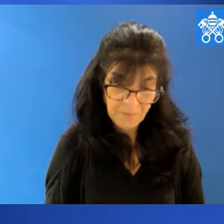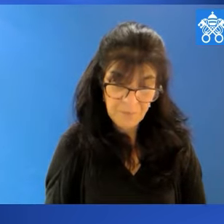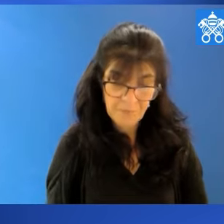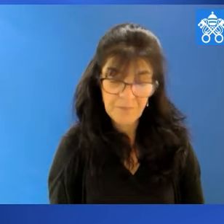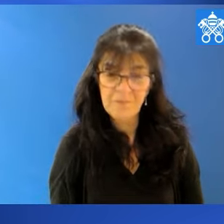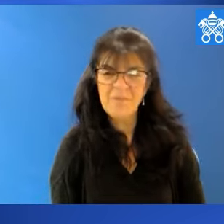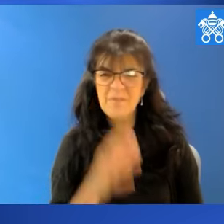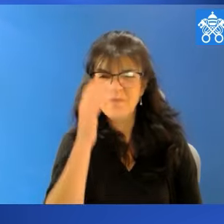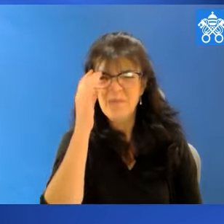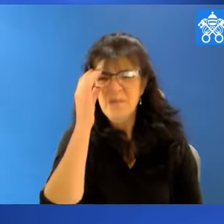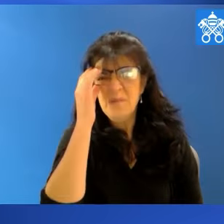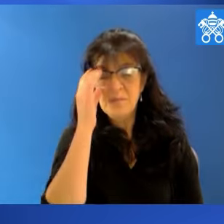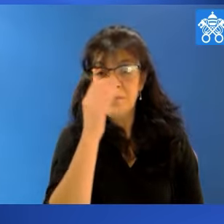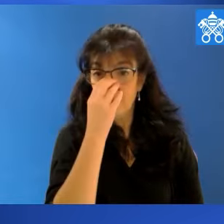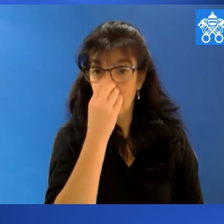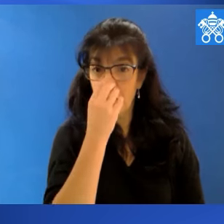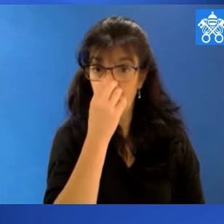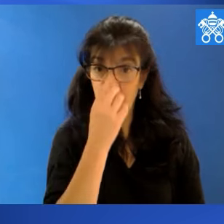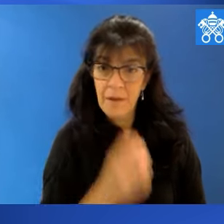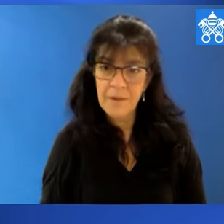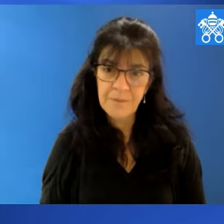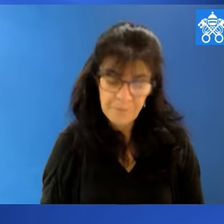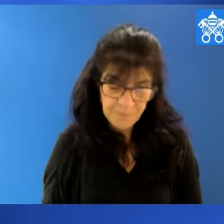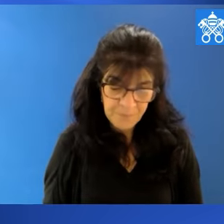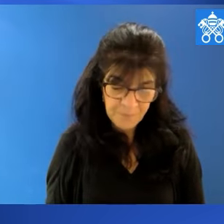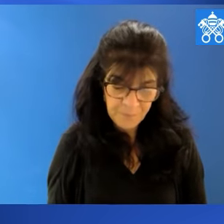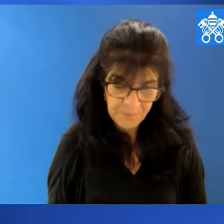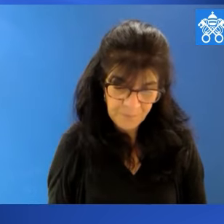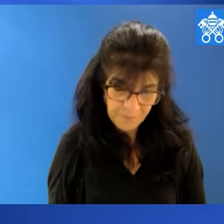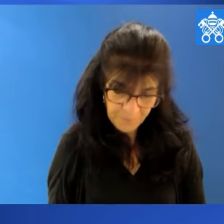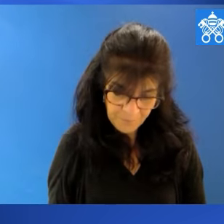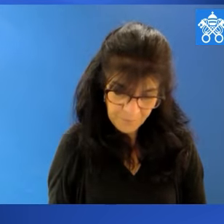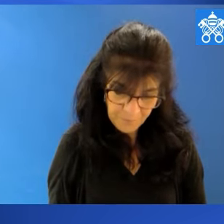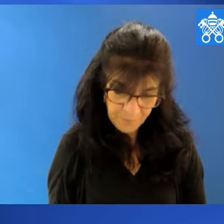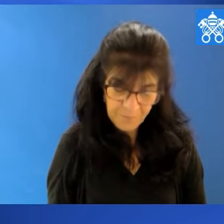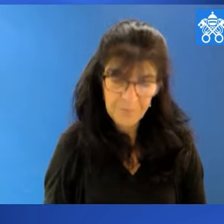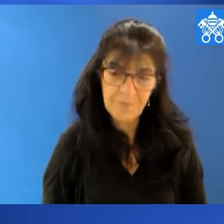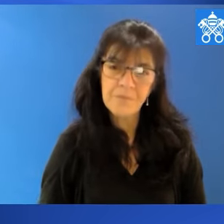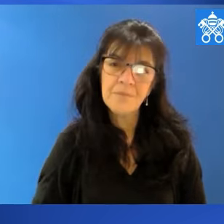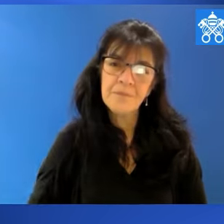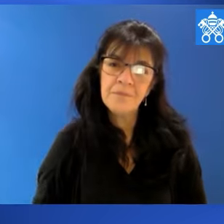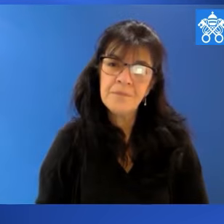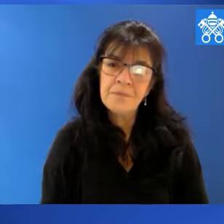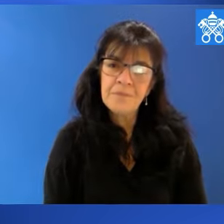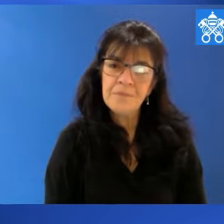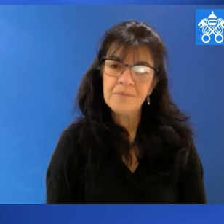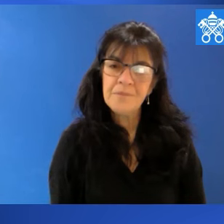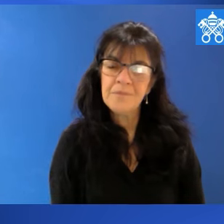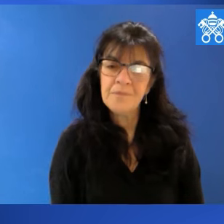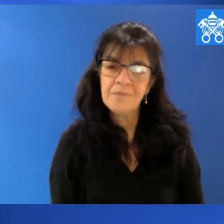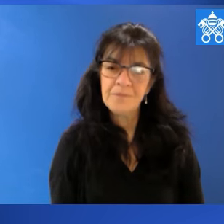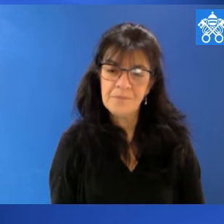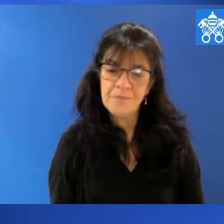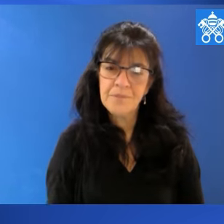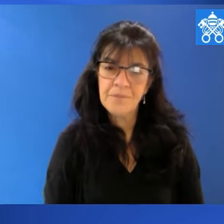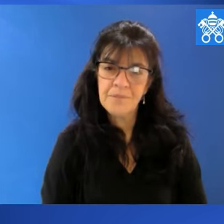Sie, die umherirrten in der Wüste, im Ödland und den Weg zur bewohnten Stadt nicht fanden, die Hunger litten